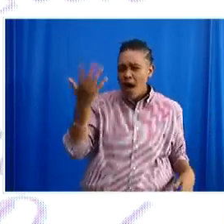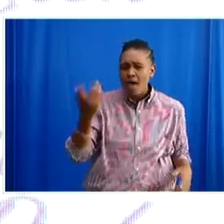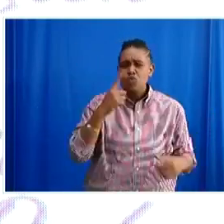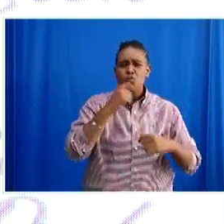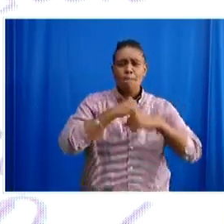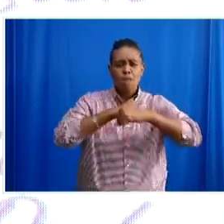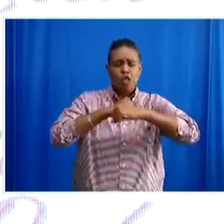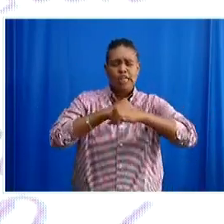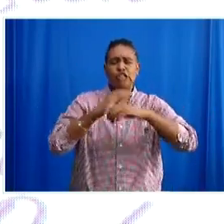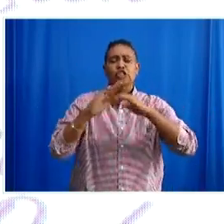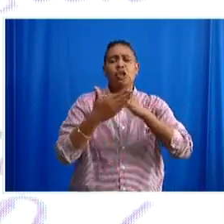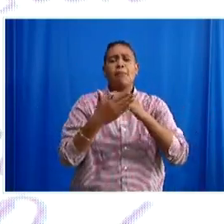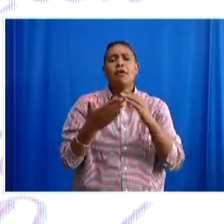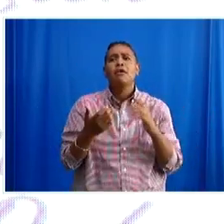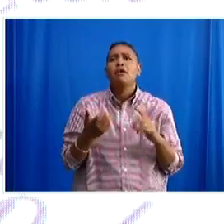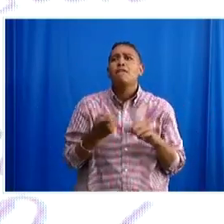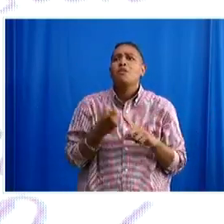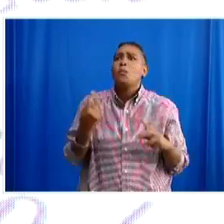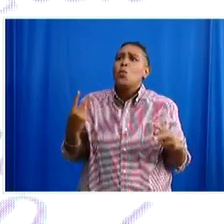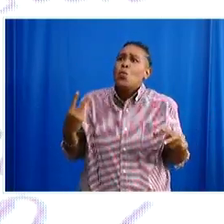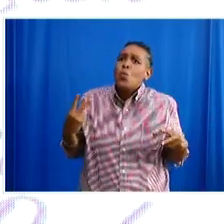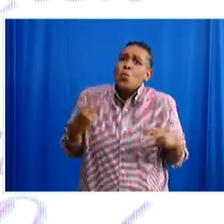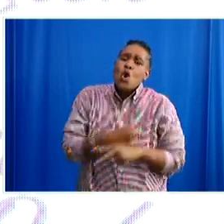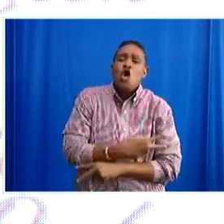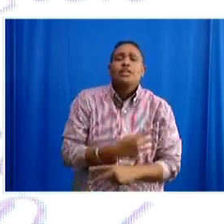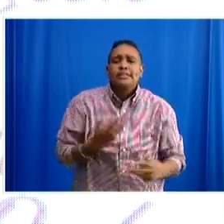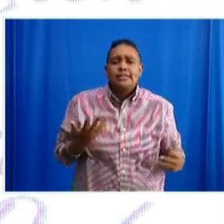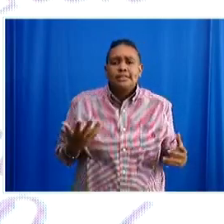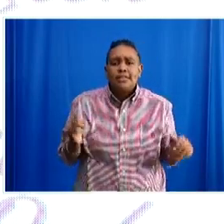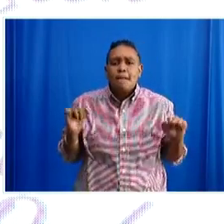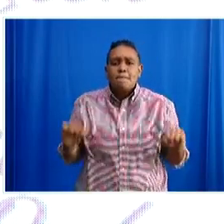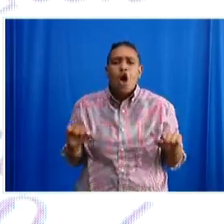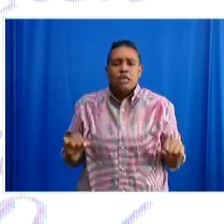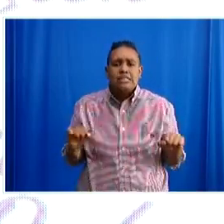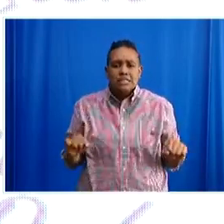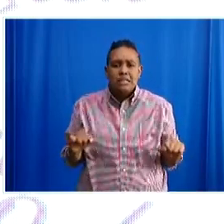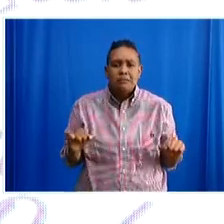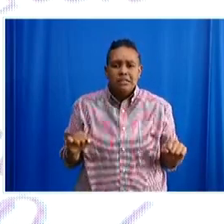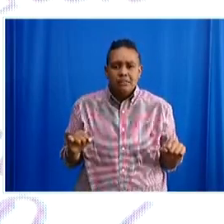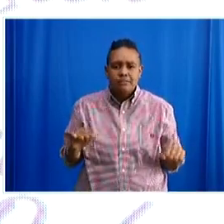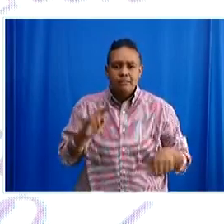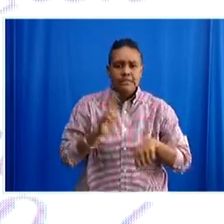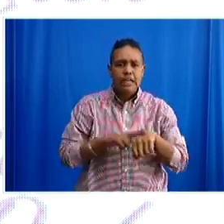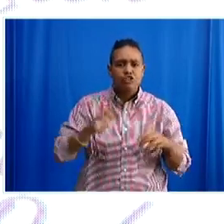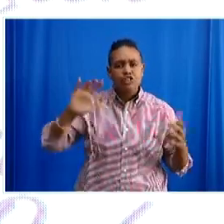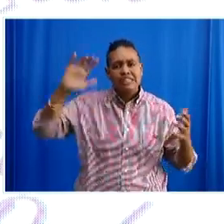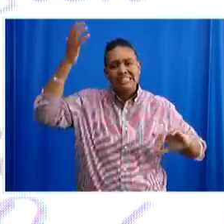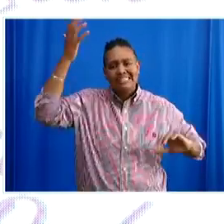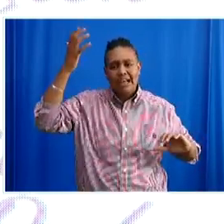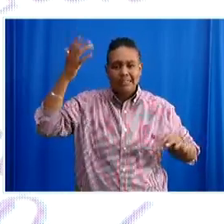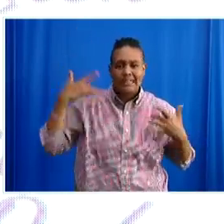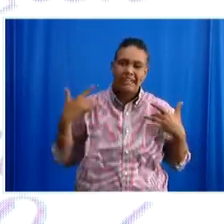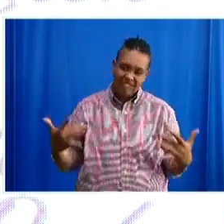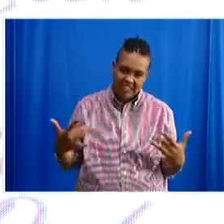to protect Jamaica from the worst possible natural disaster event.